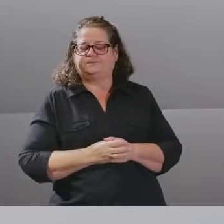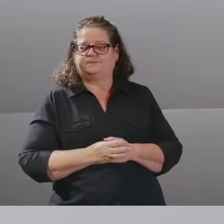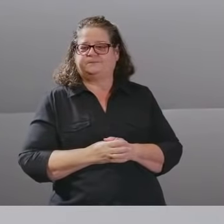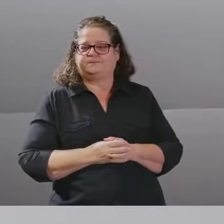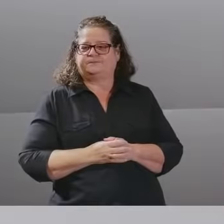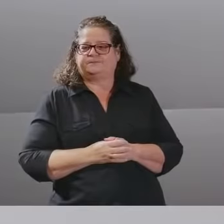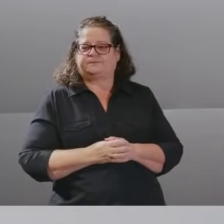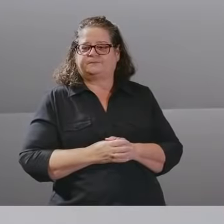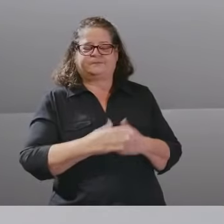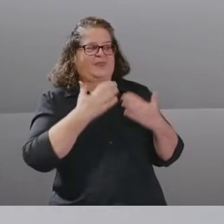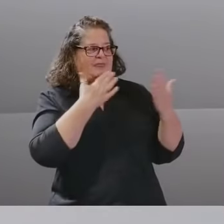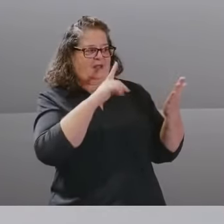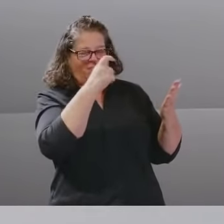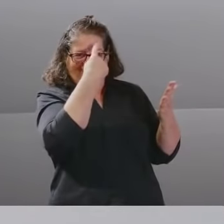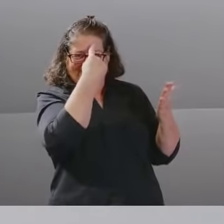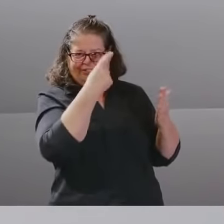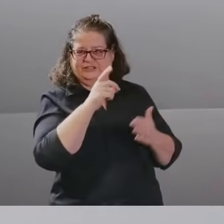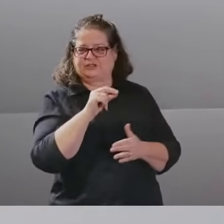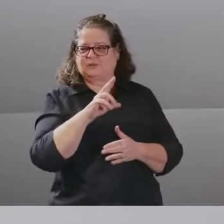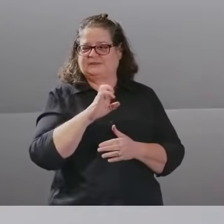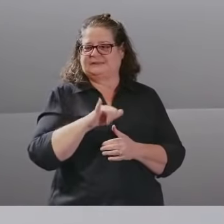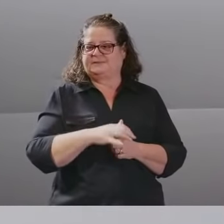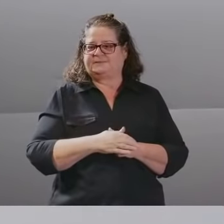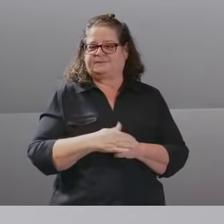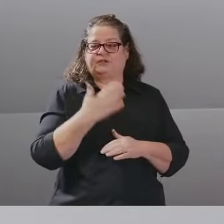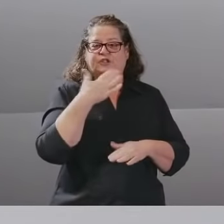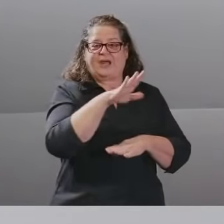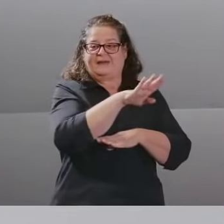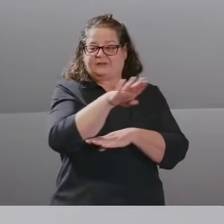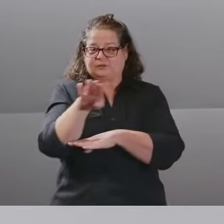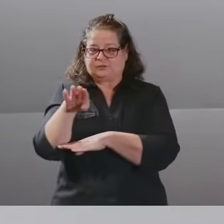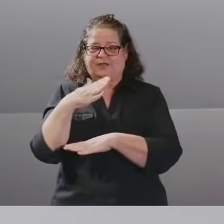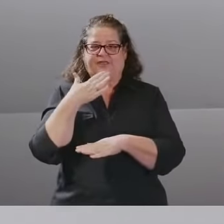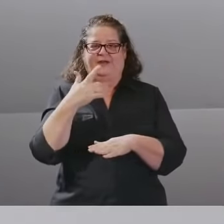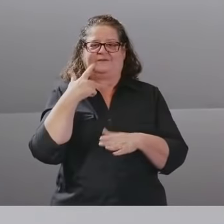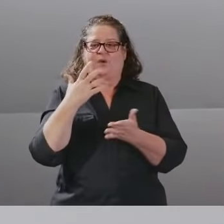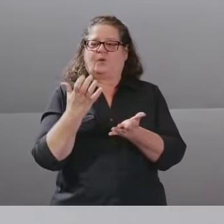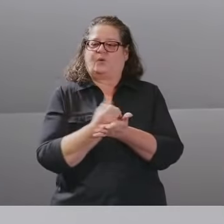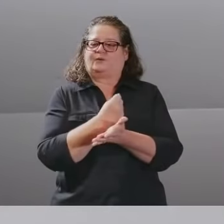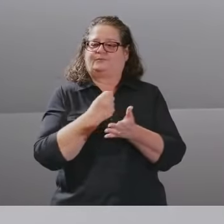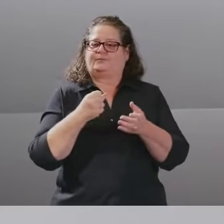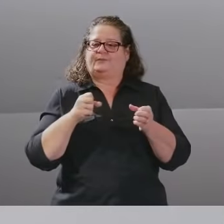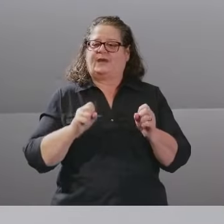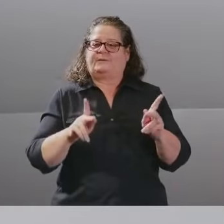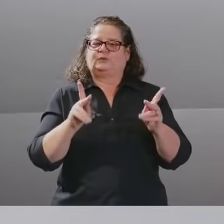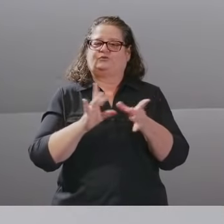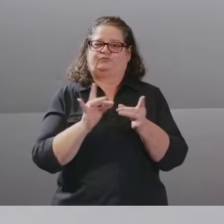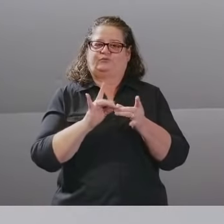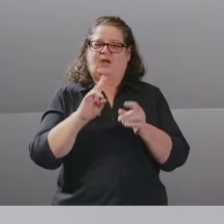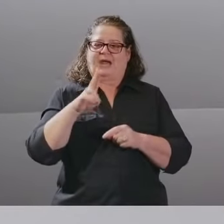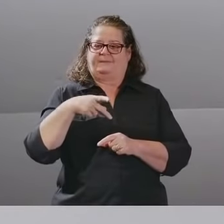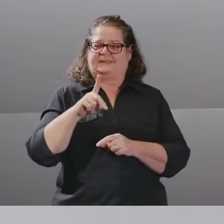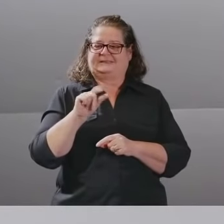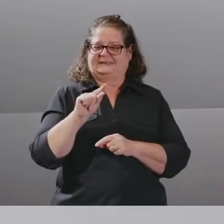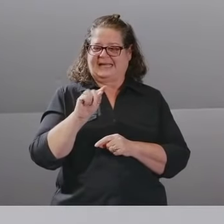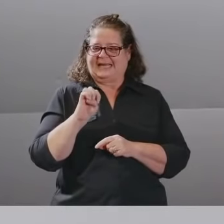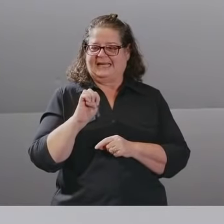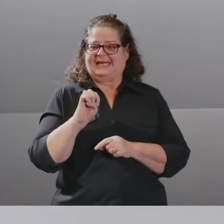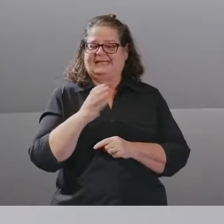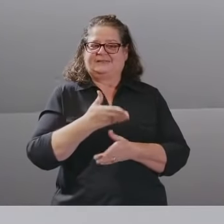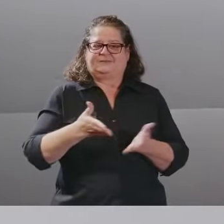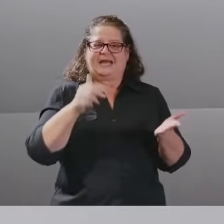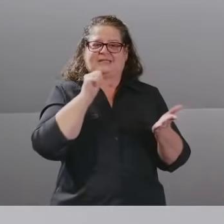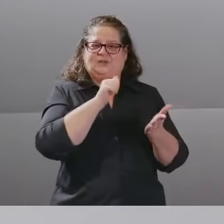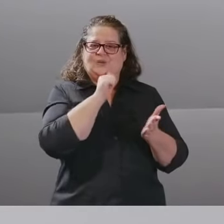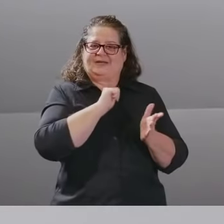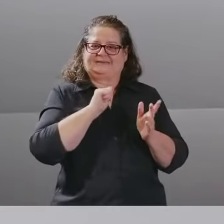Thank you, Governor. Good afternoon. Thanks for giving me an opportunity to update the citizens of this great state on the activities of